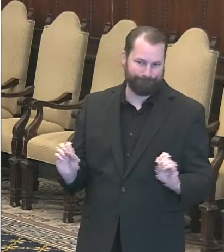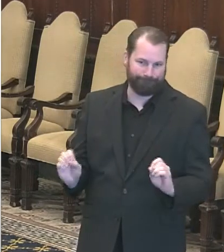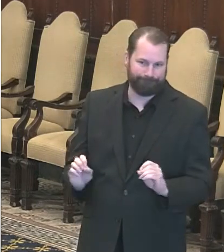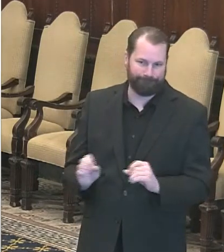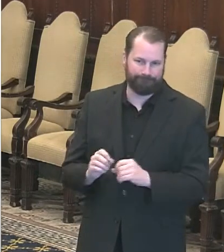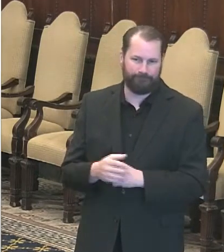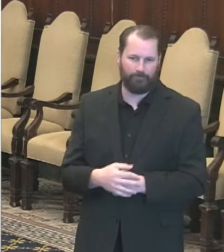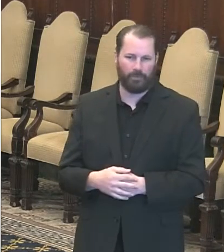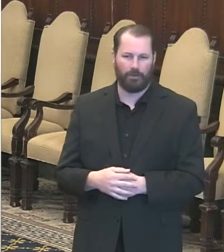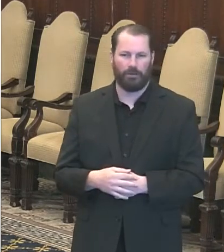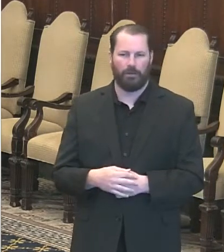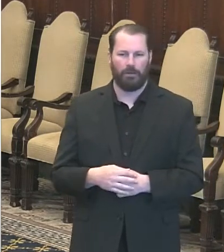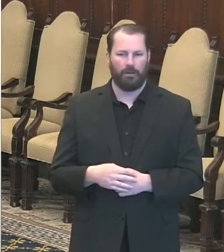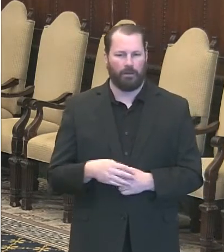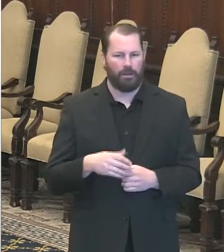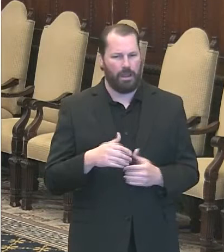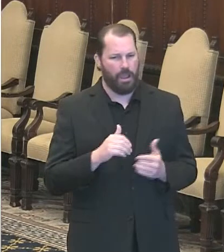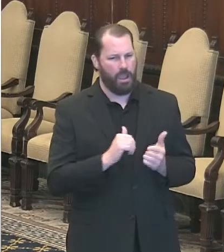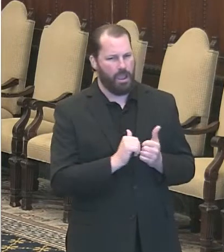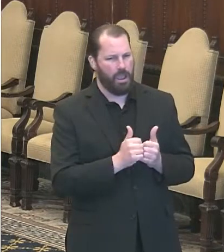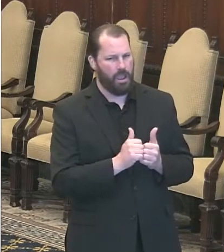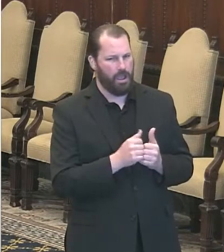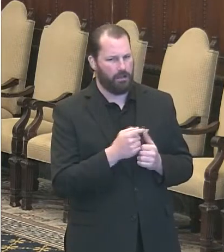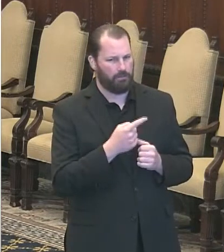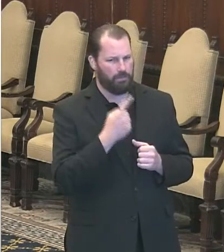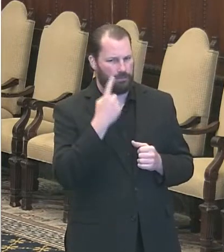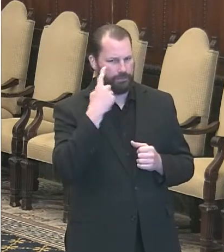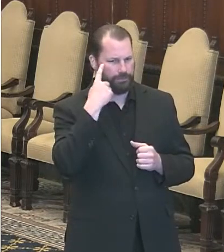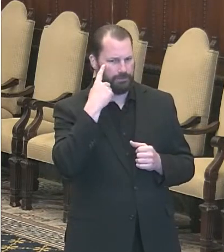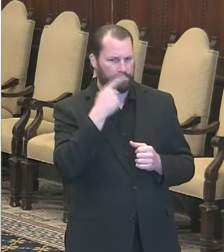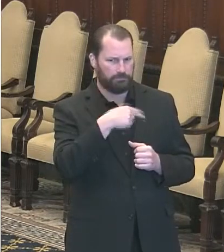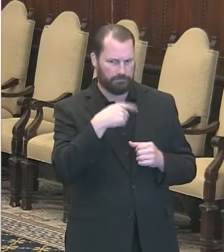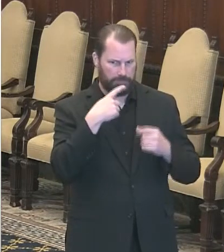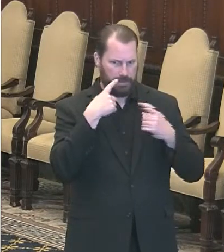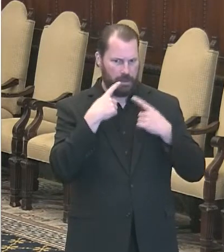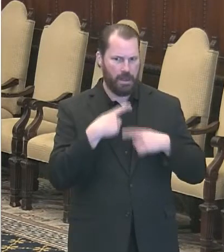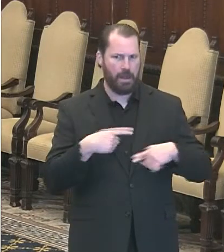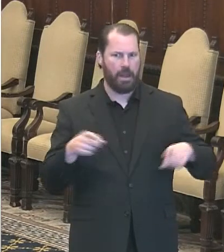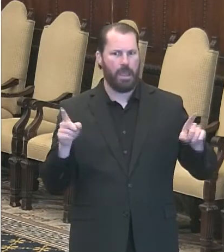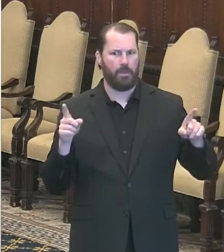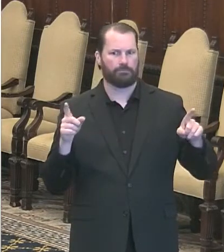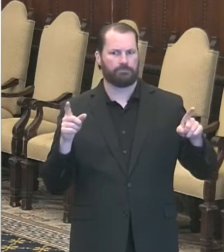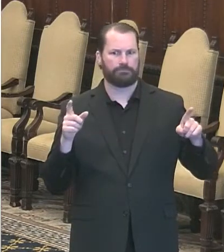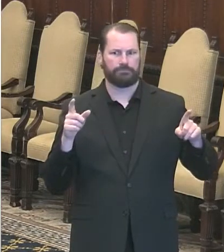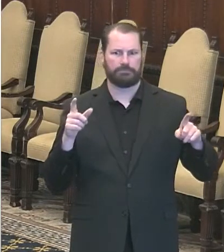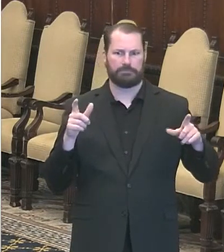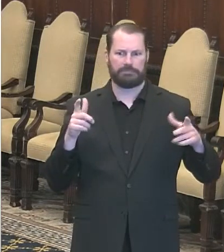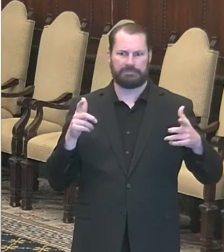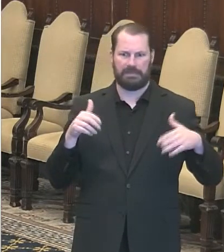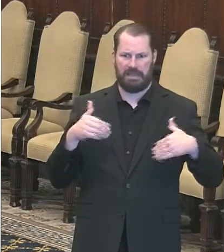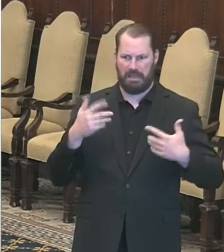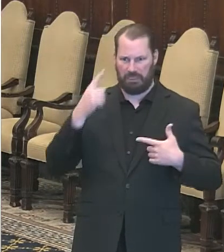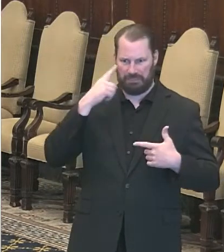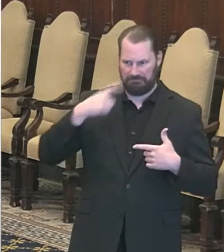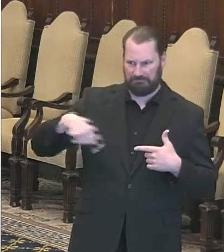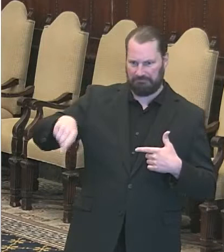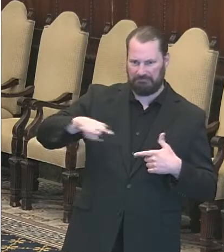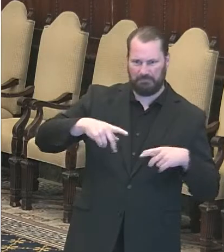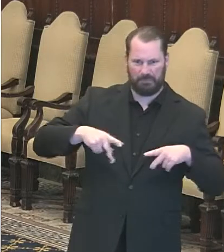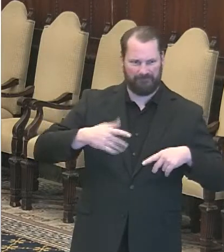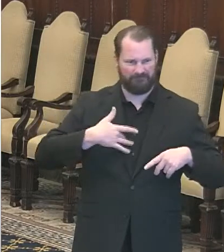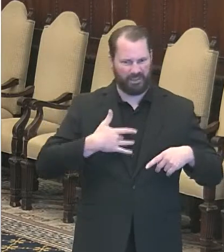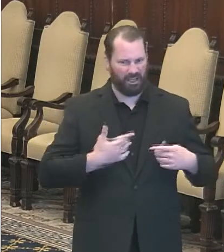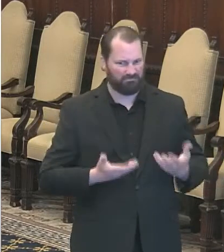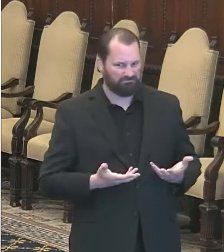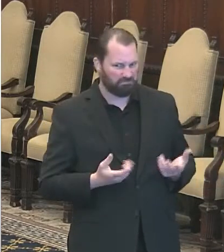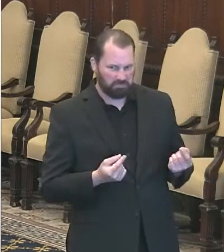city? I'm hoping that it boosts morale a bit. There's nothing worse than taking 200,000 people in July in the middle of a pandemic and